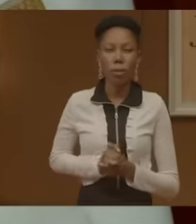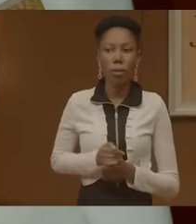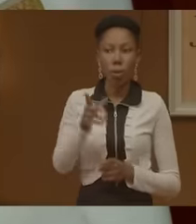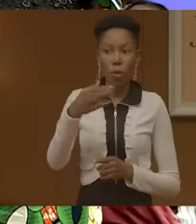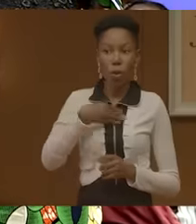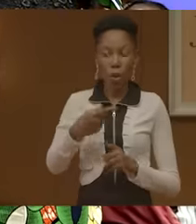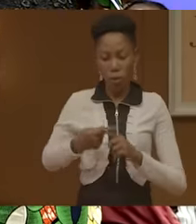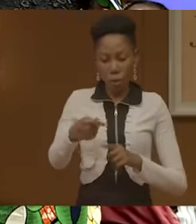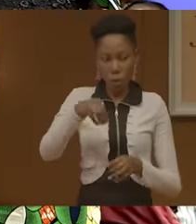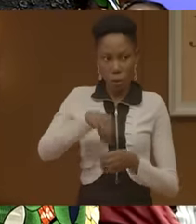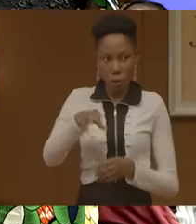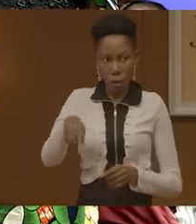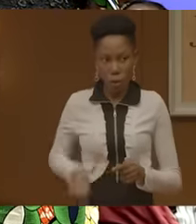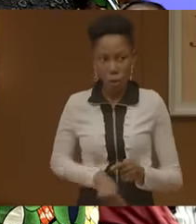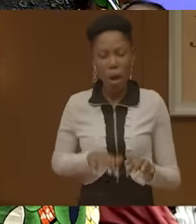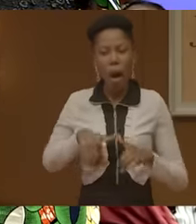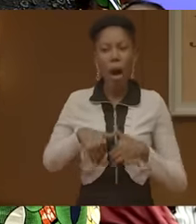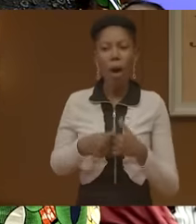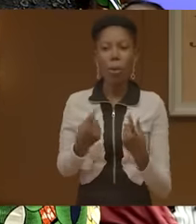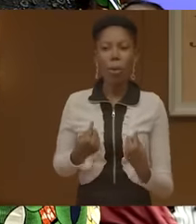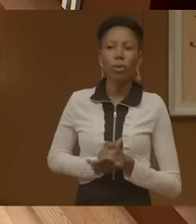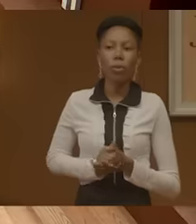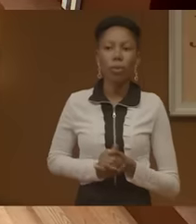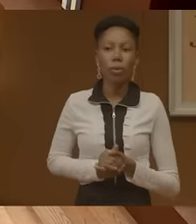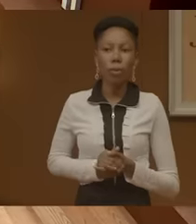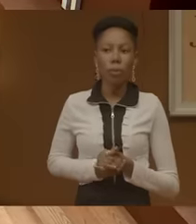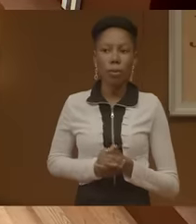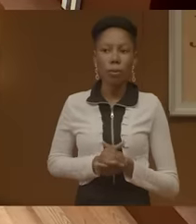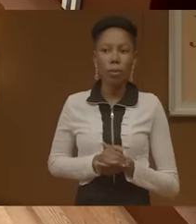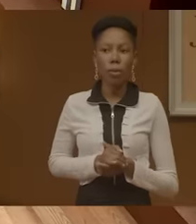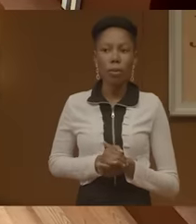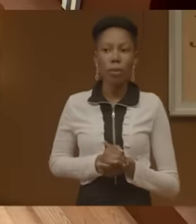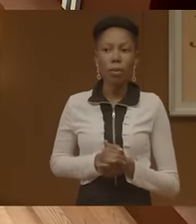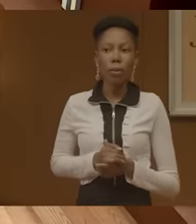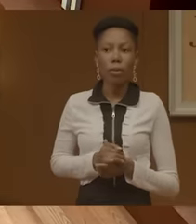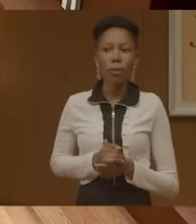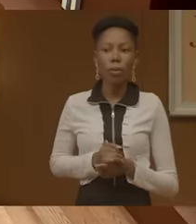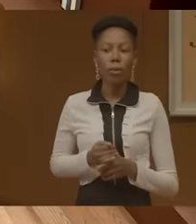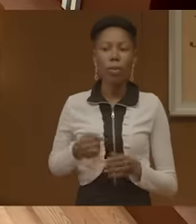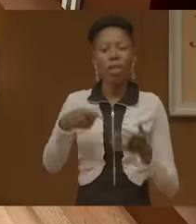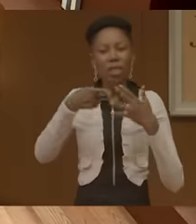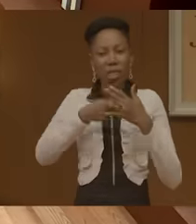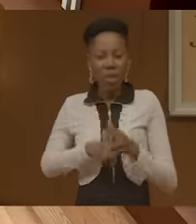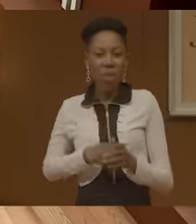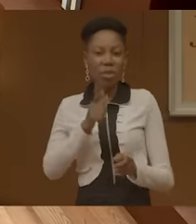leg. Yes, ma'am. How did you get that sore in your leg? It started just like a boy.